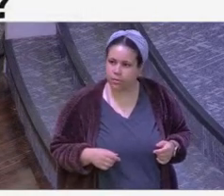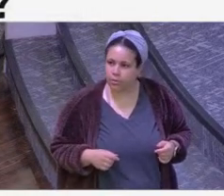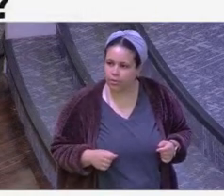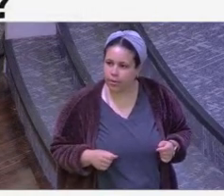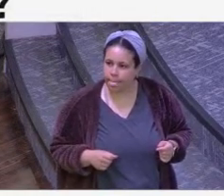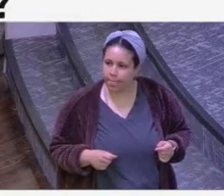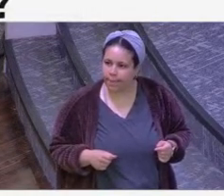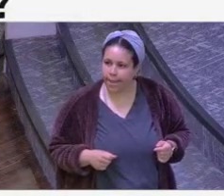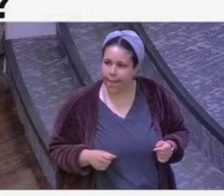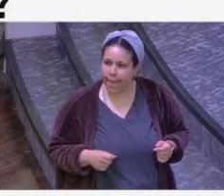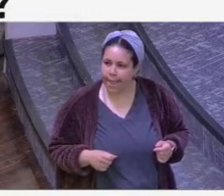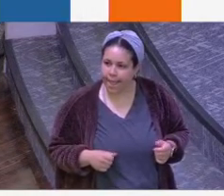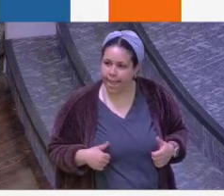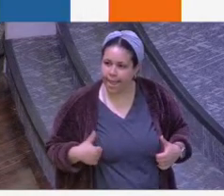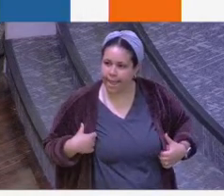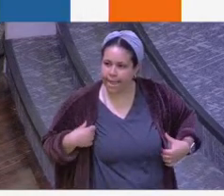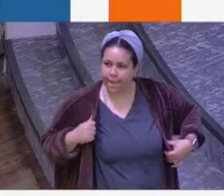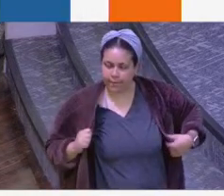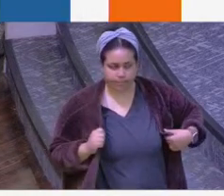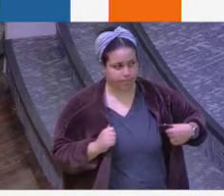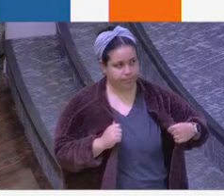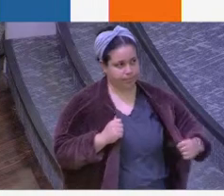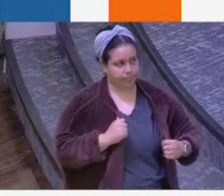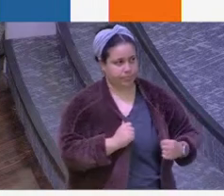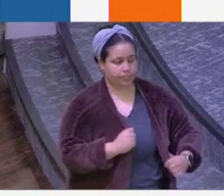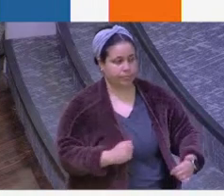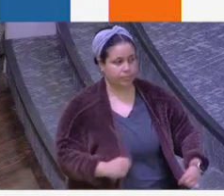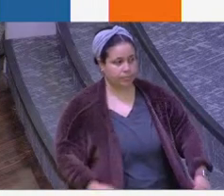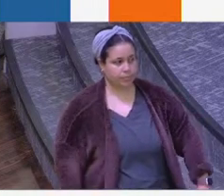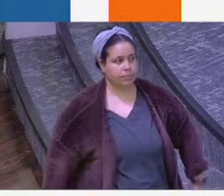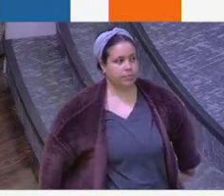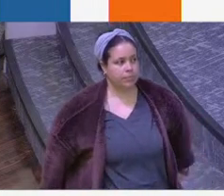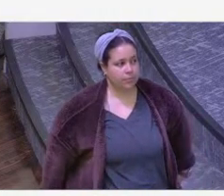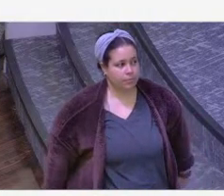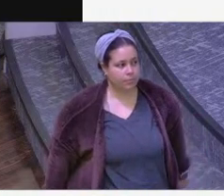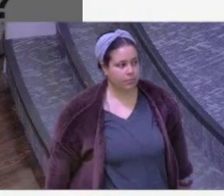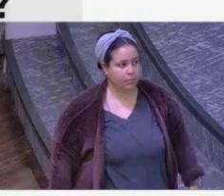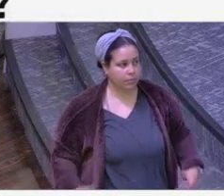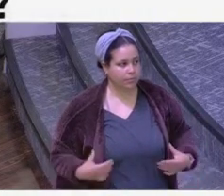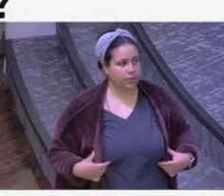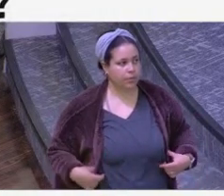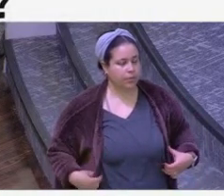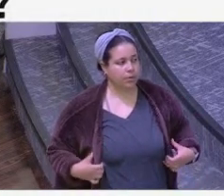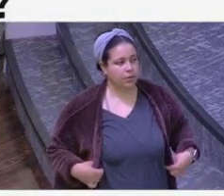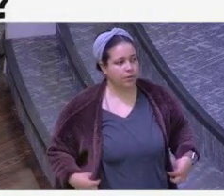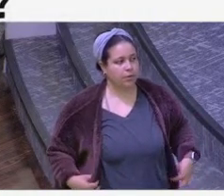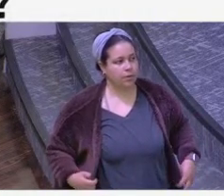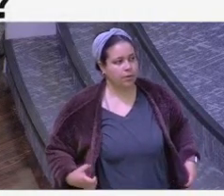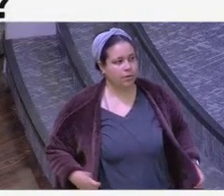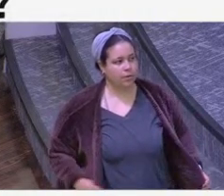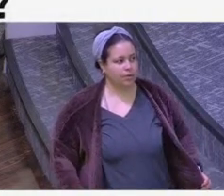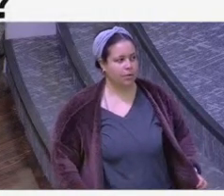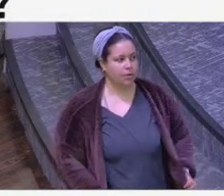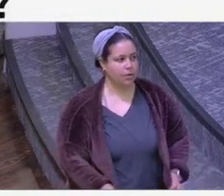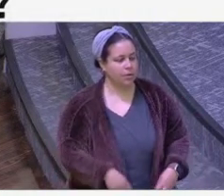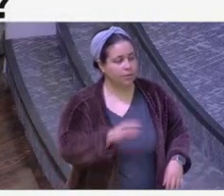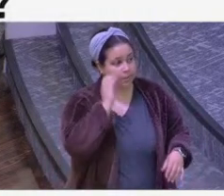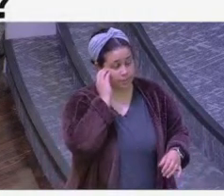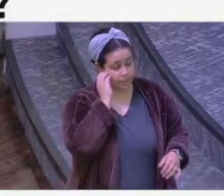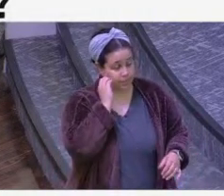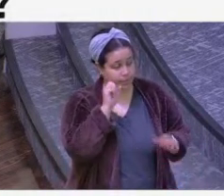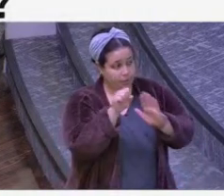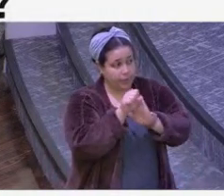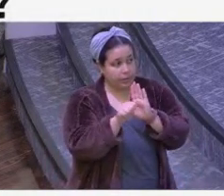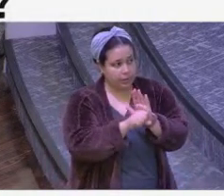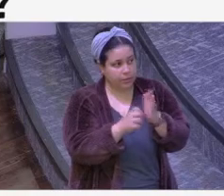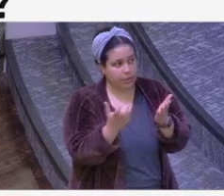All right. Hold on, I think I skipped my, yeah, I actually did. All right. So next we'll look at state revenues, or our quality